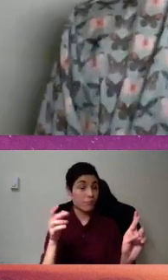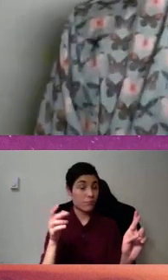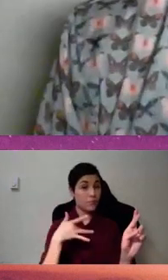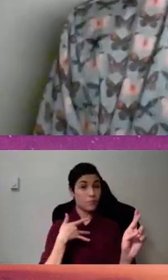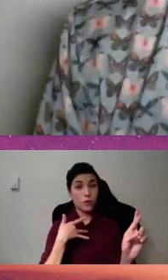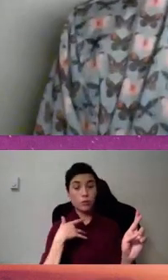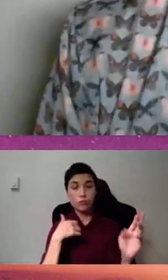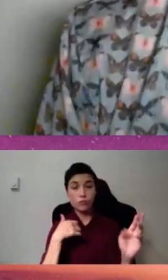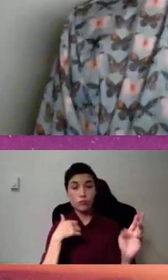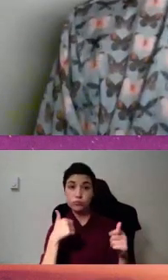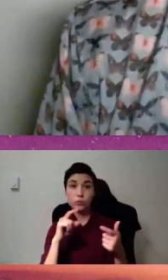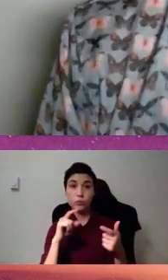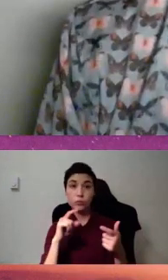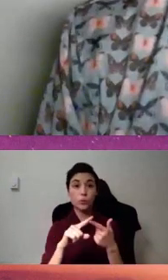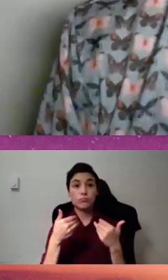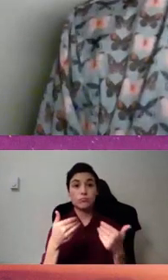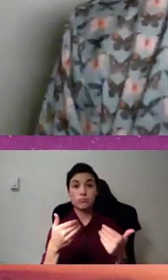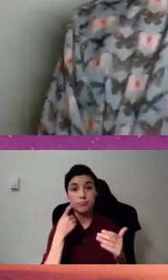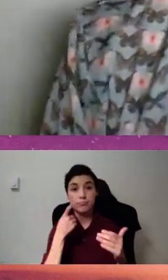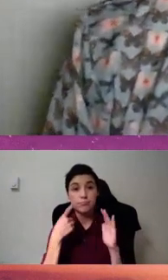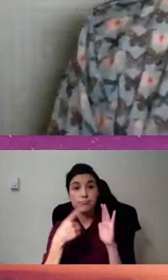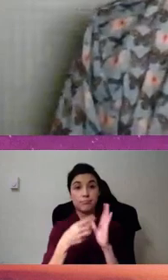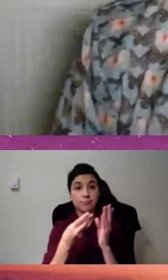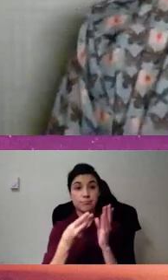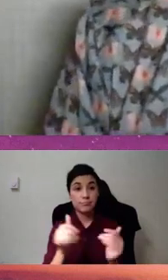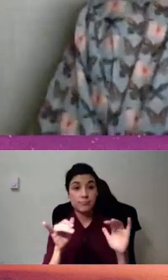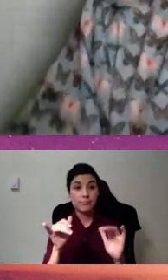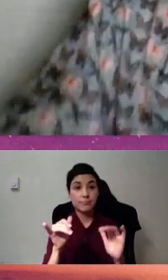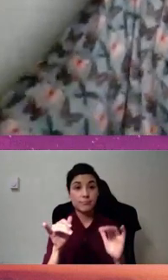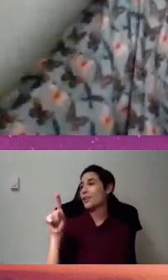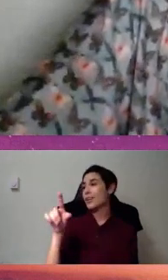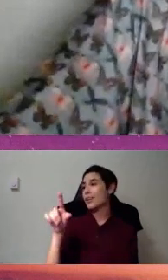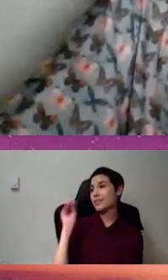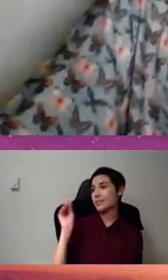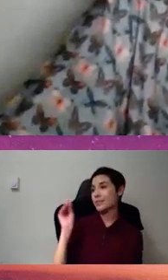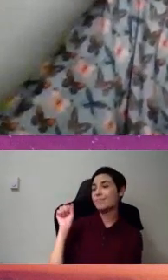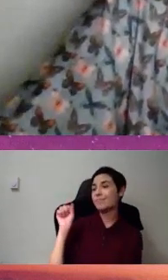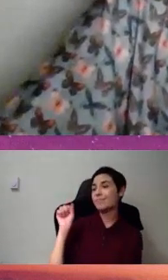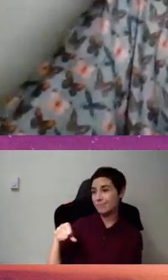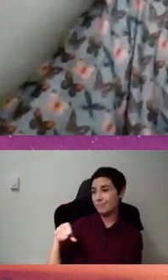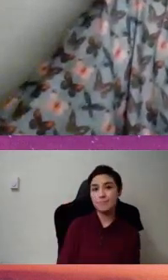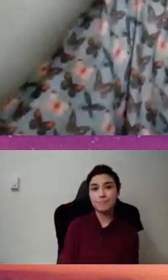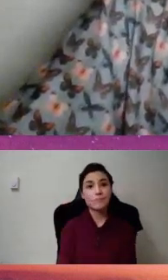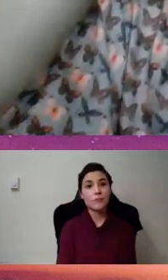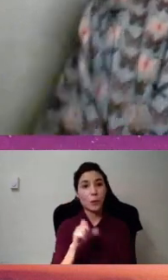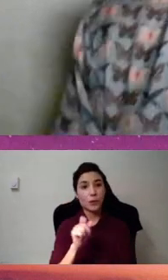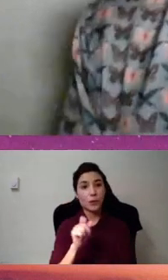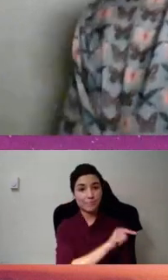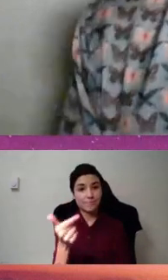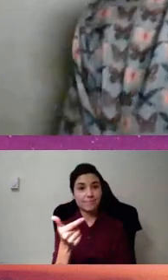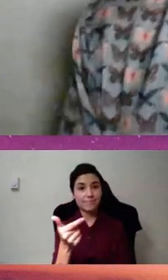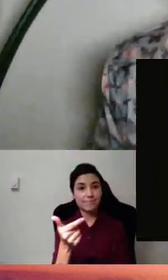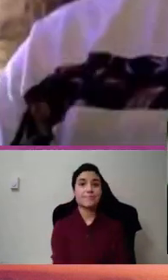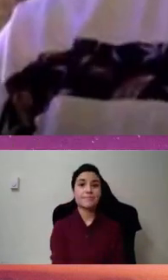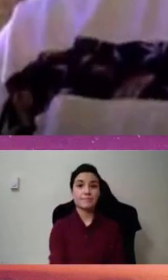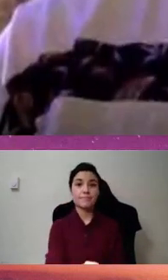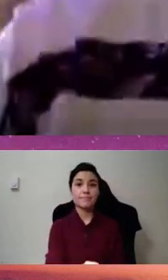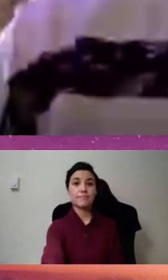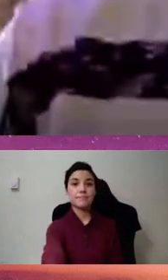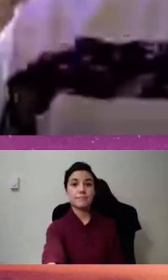here? 100%. Thank you. Yeah, I'm handing off to you then. Great. Yeah, so